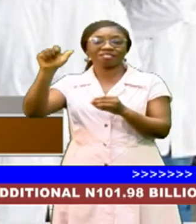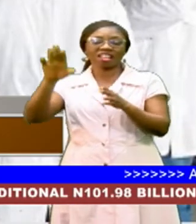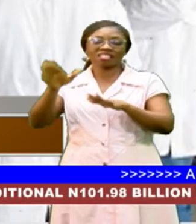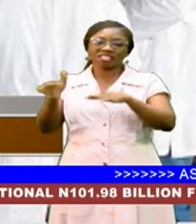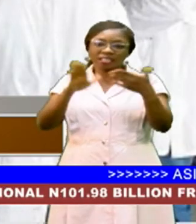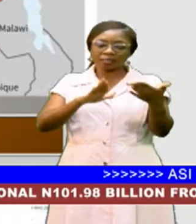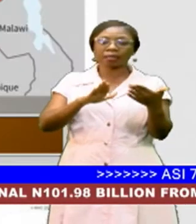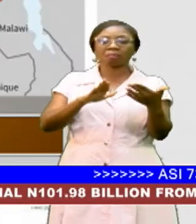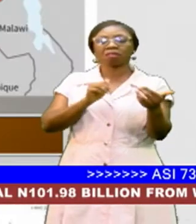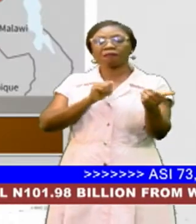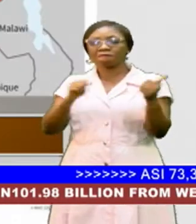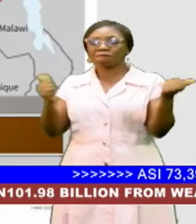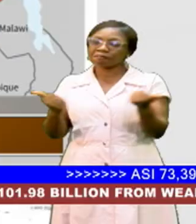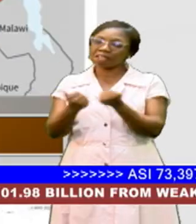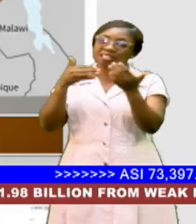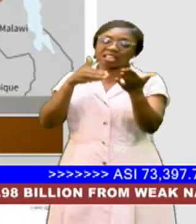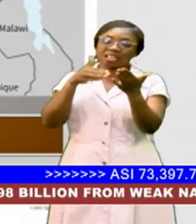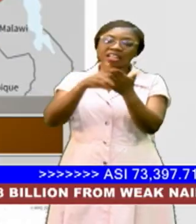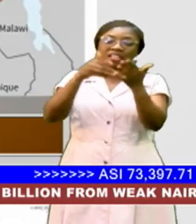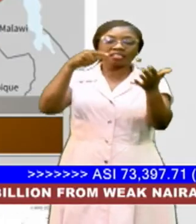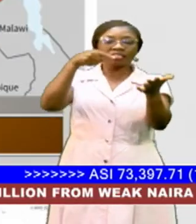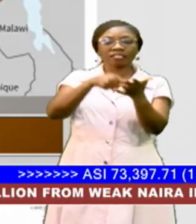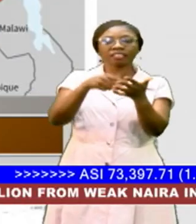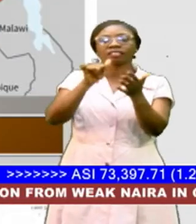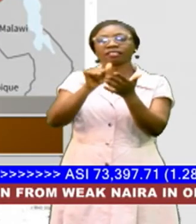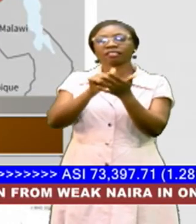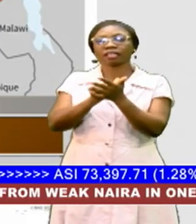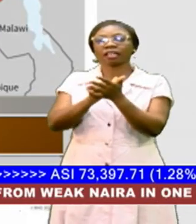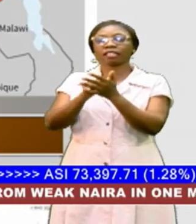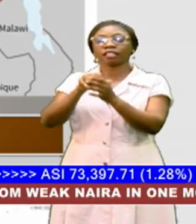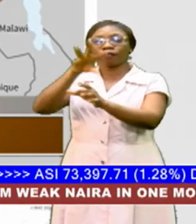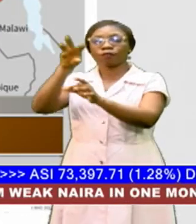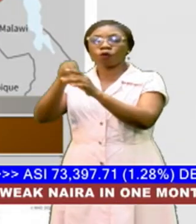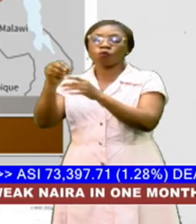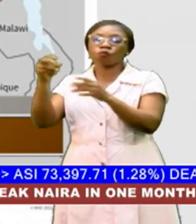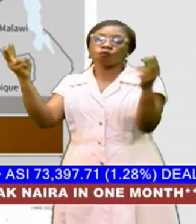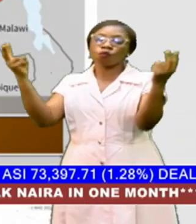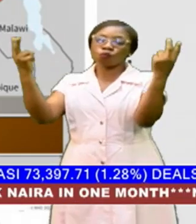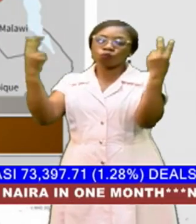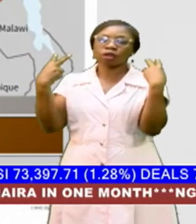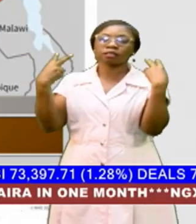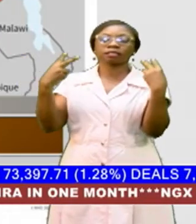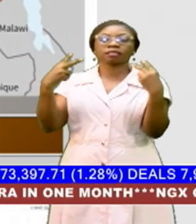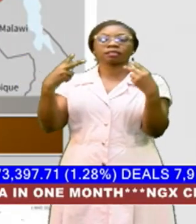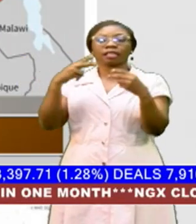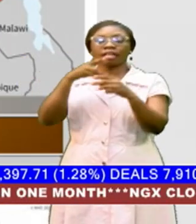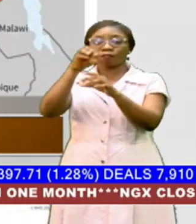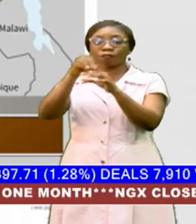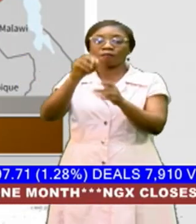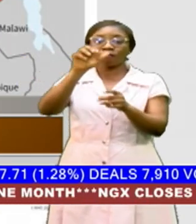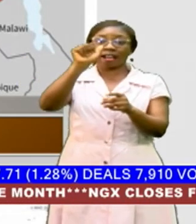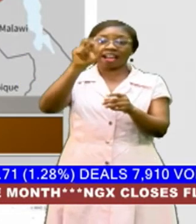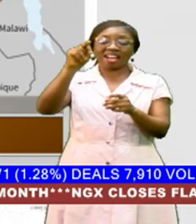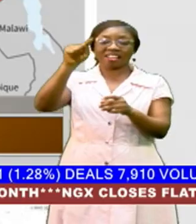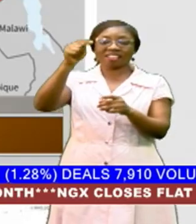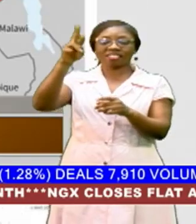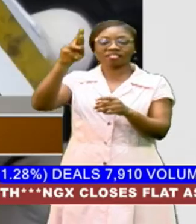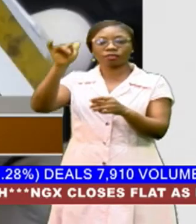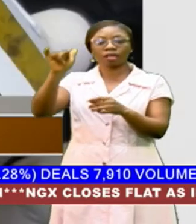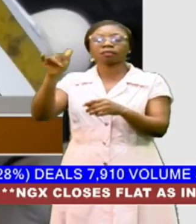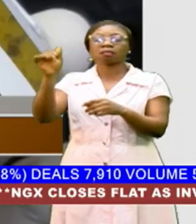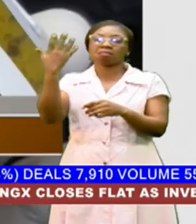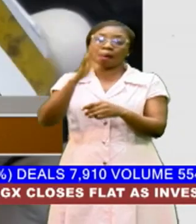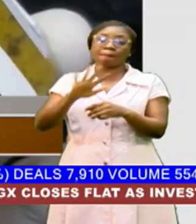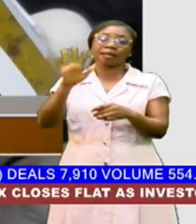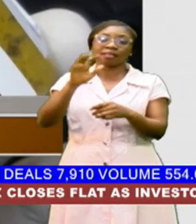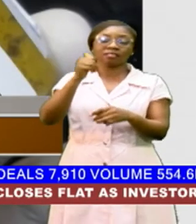bacterial disease that has coincided with the country's worst outbreak of anthrax in more than a decade. The country's